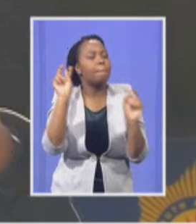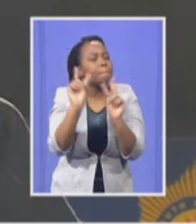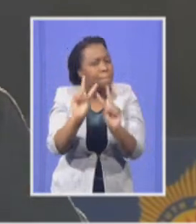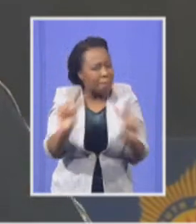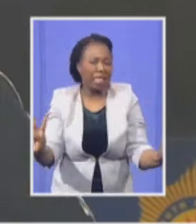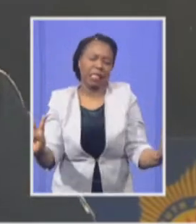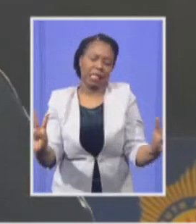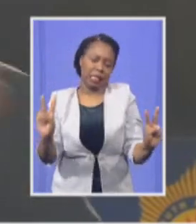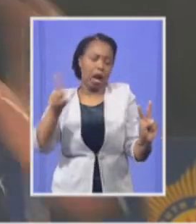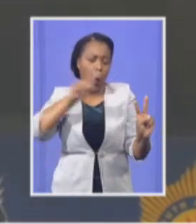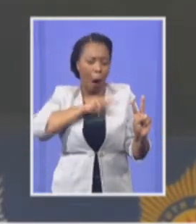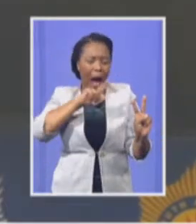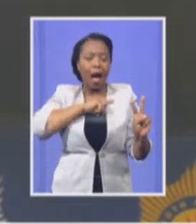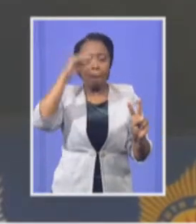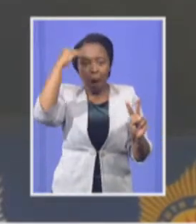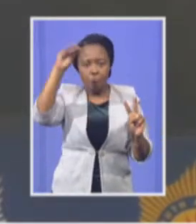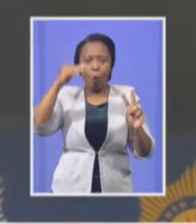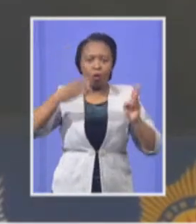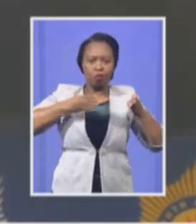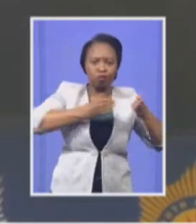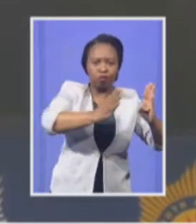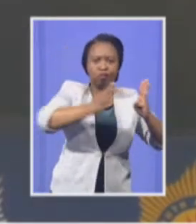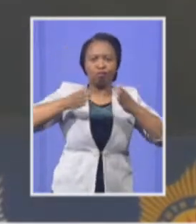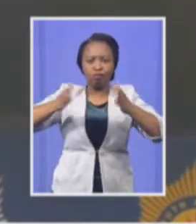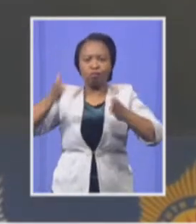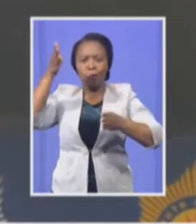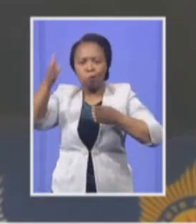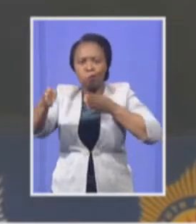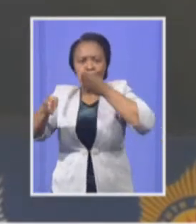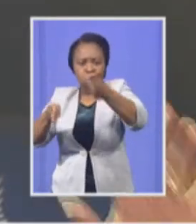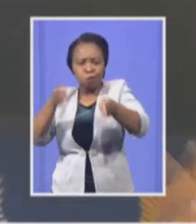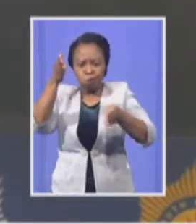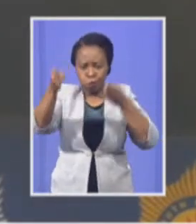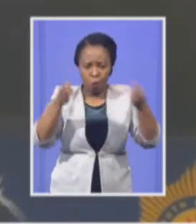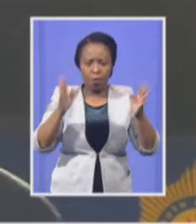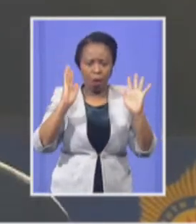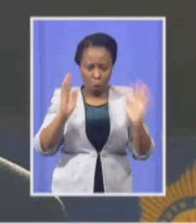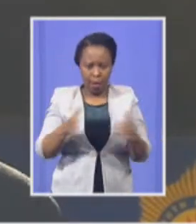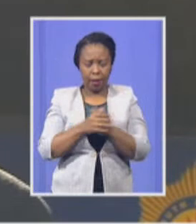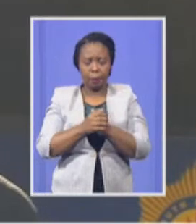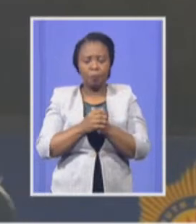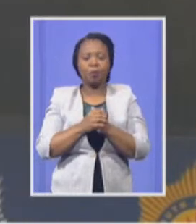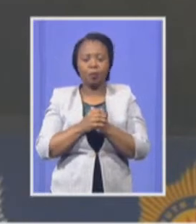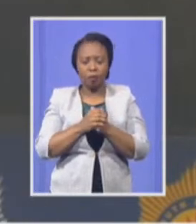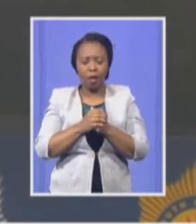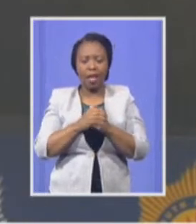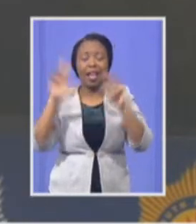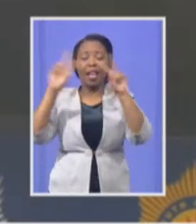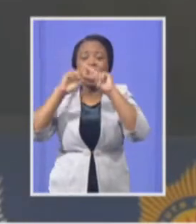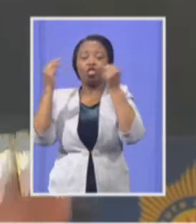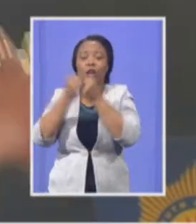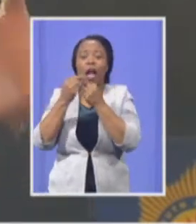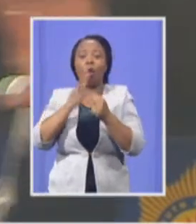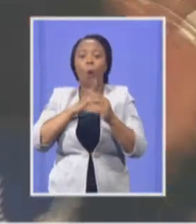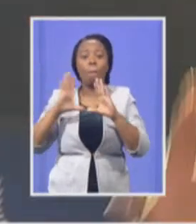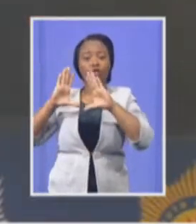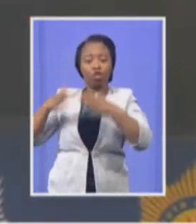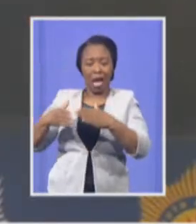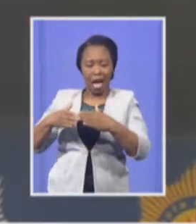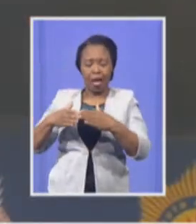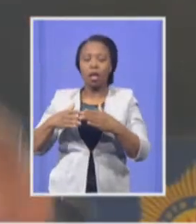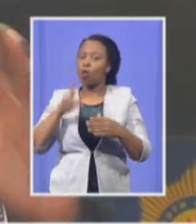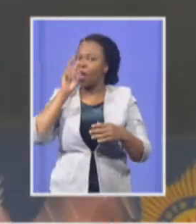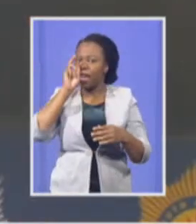amaphoyisa esemgwaqweni. But National Commissioner, Provincial Commissioner, kuzofanele ke sizoyivala le